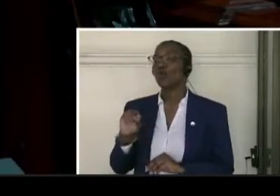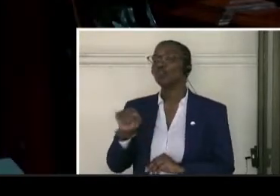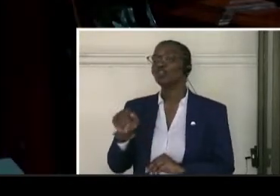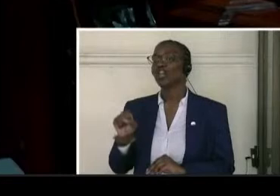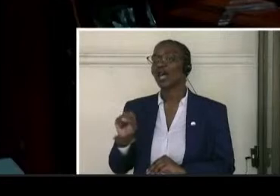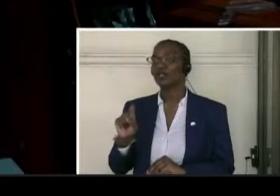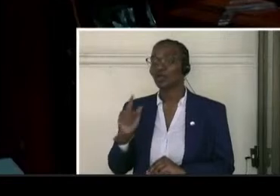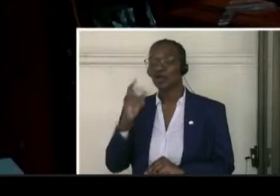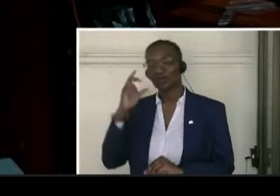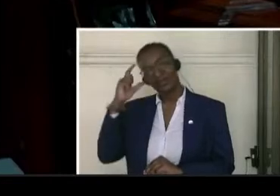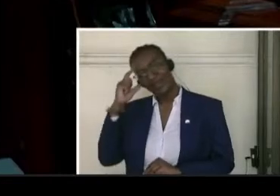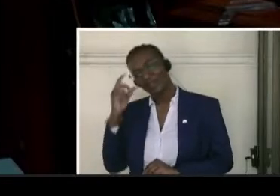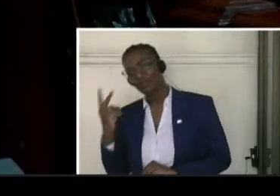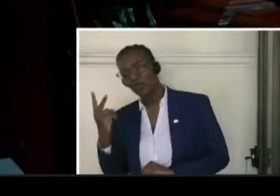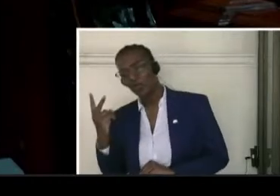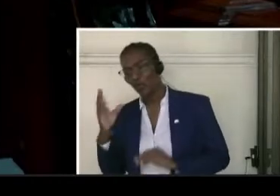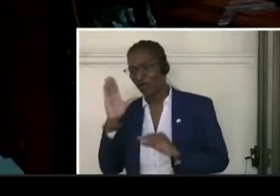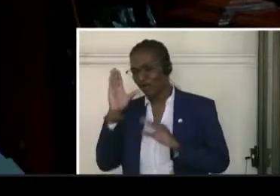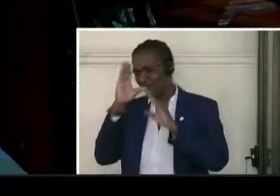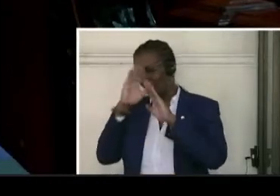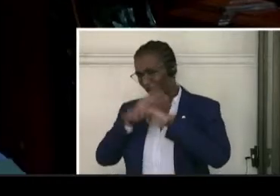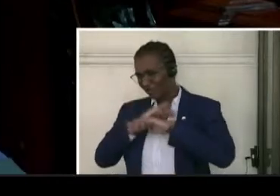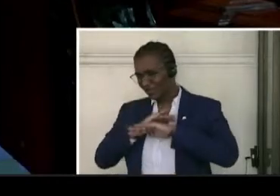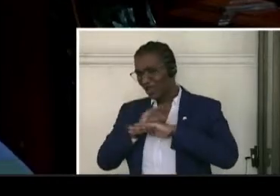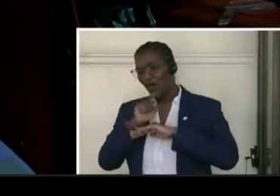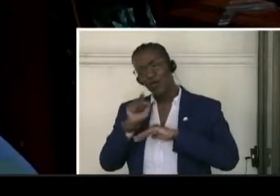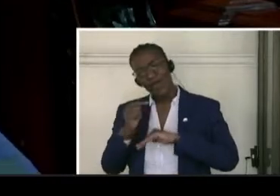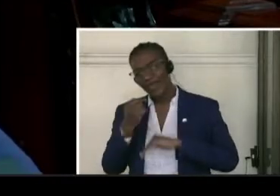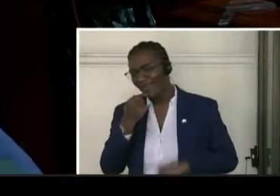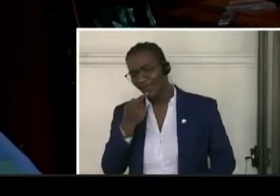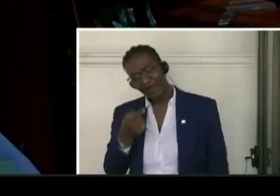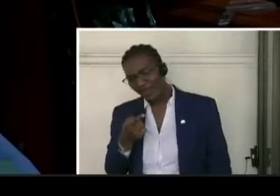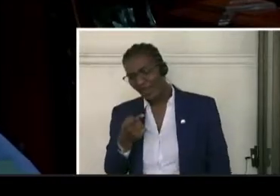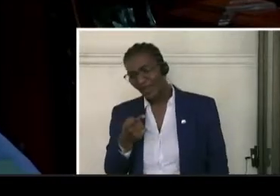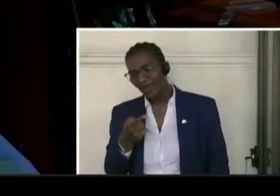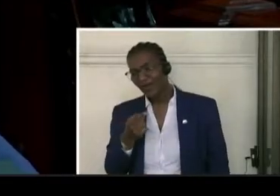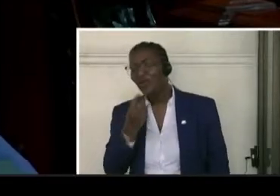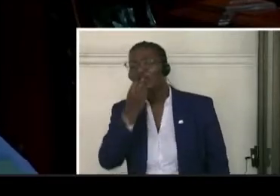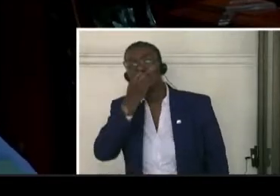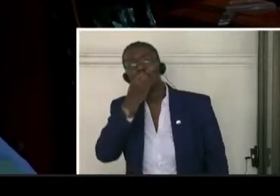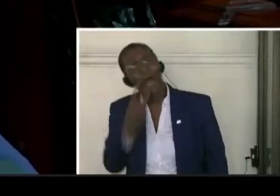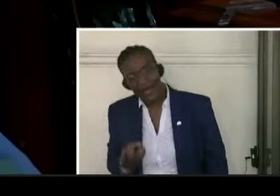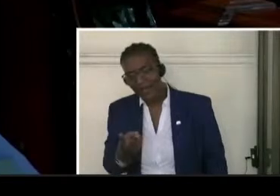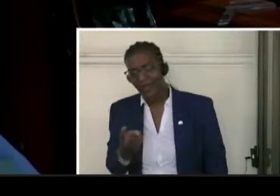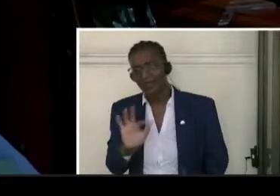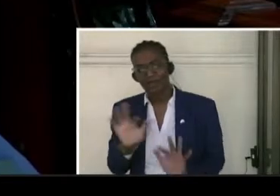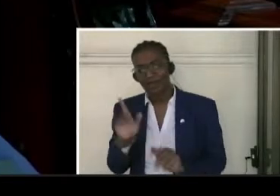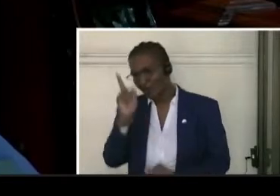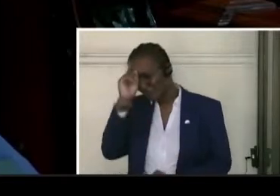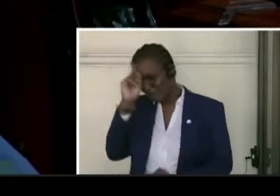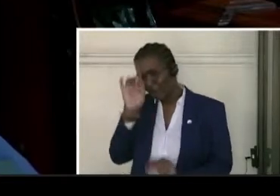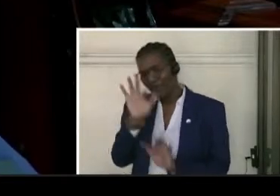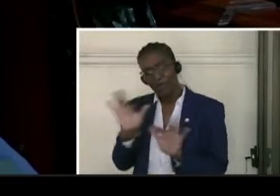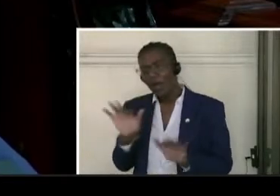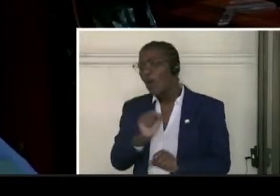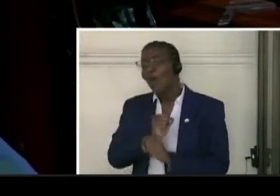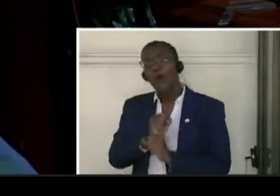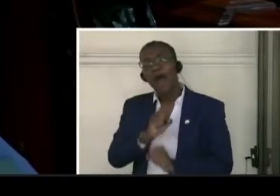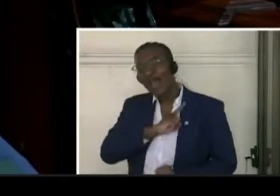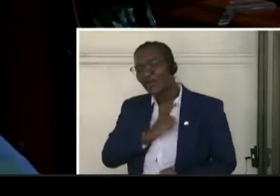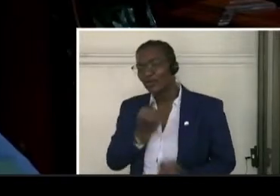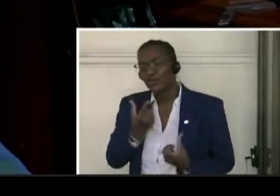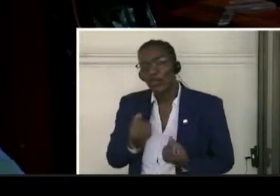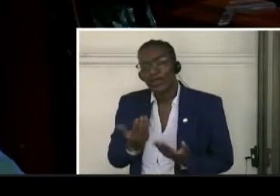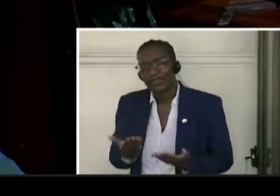nights in Lindela. What an insult to our people. Why are you insulting blacks? Why are you undermining black people so